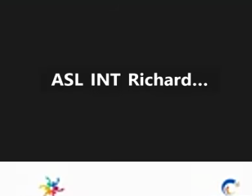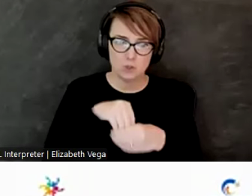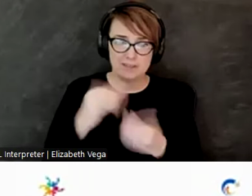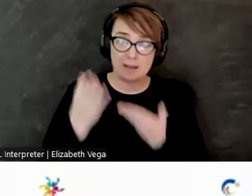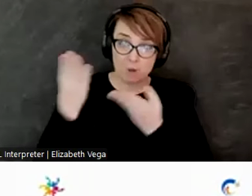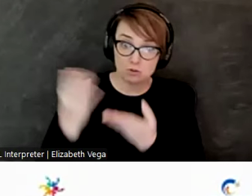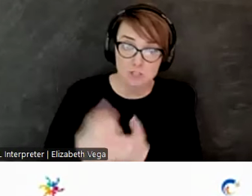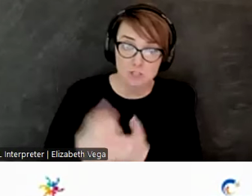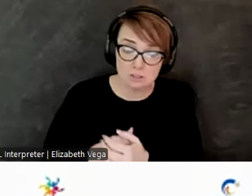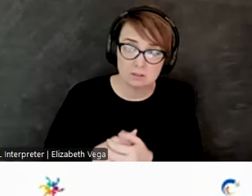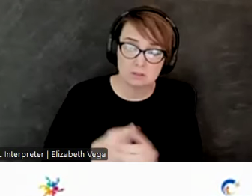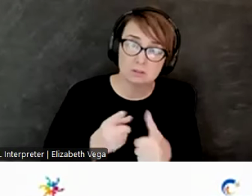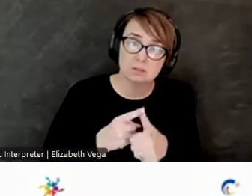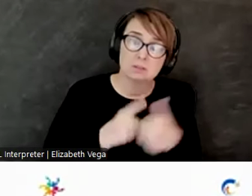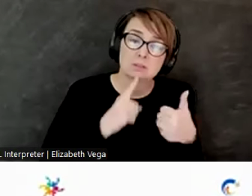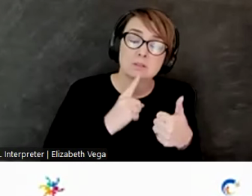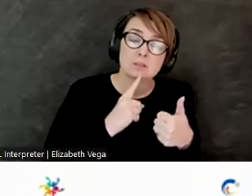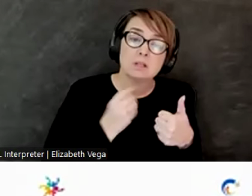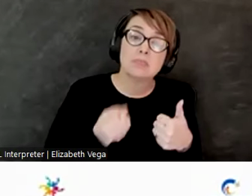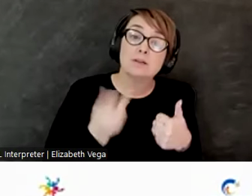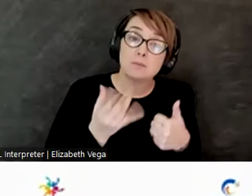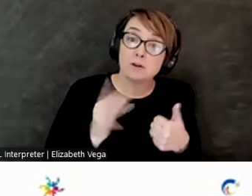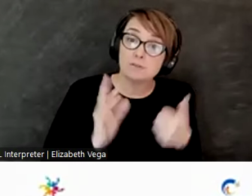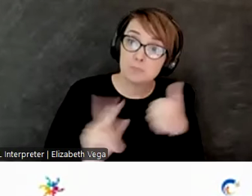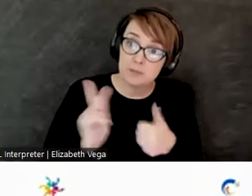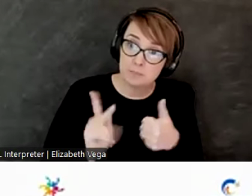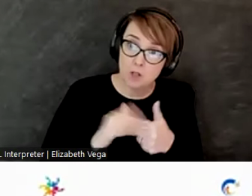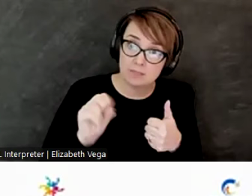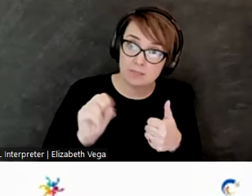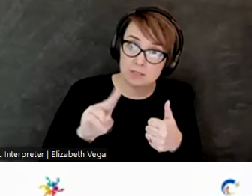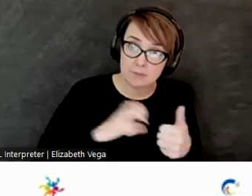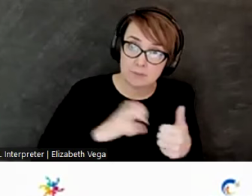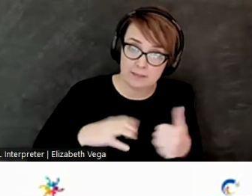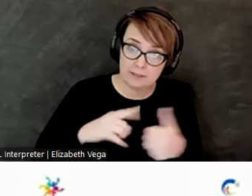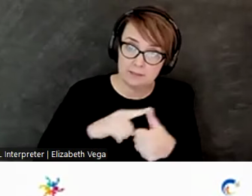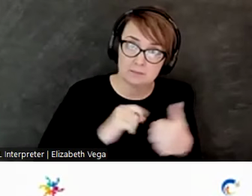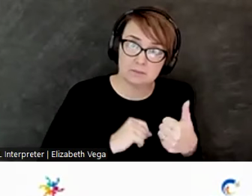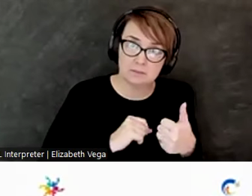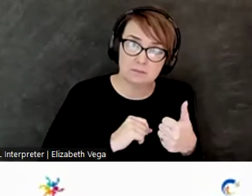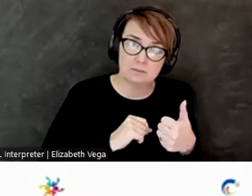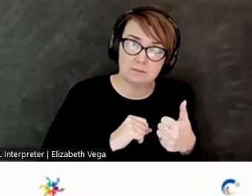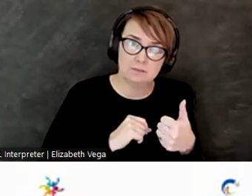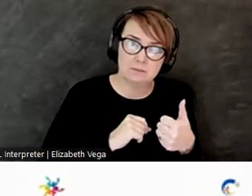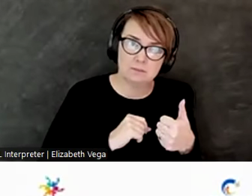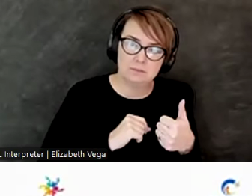the number of people on the subcommittee,